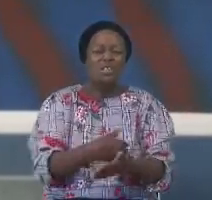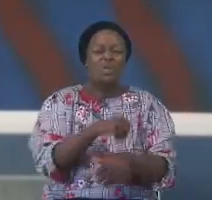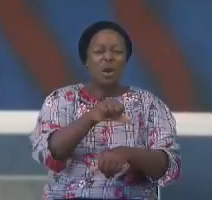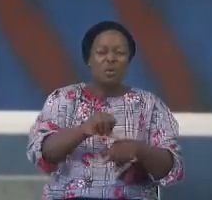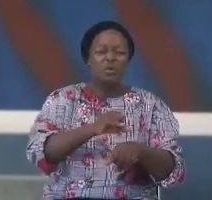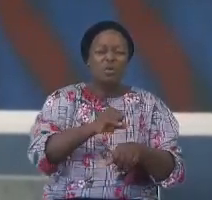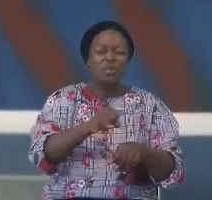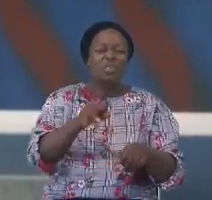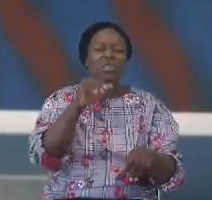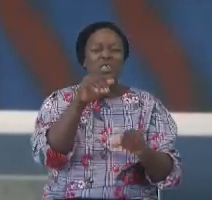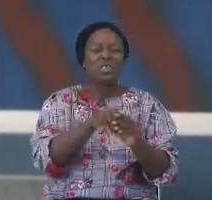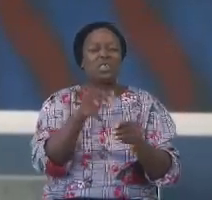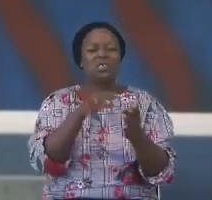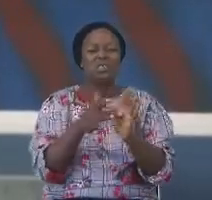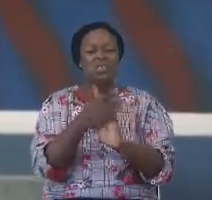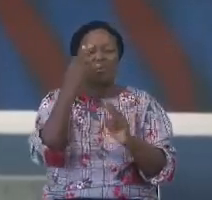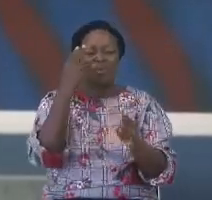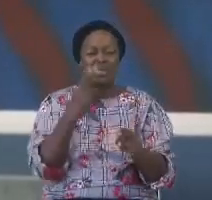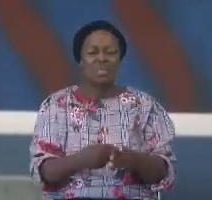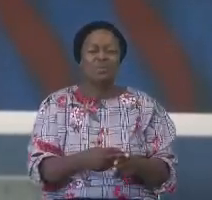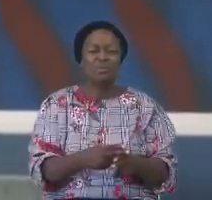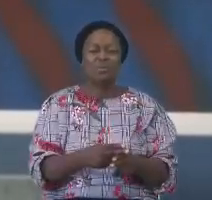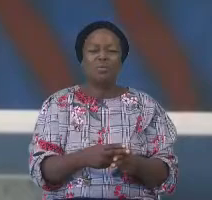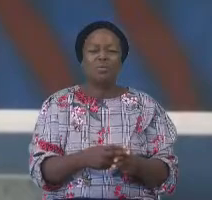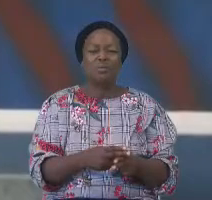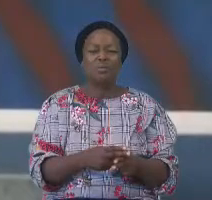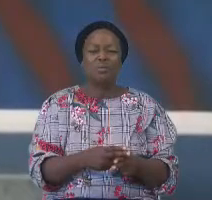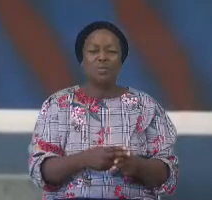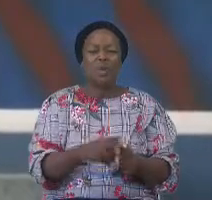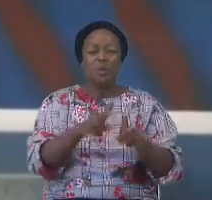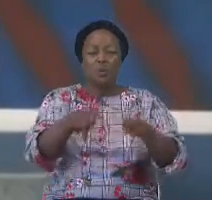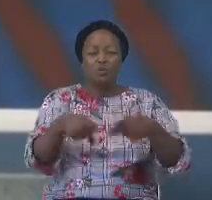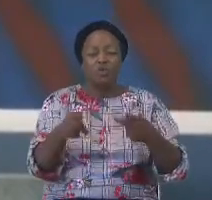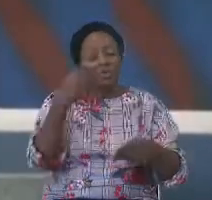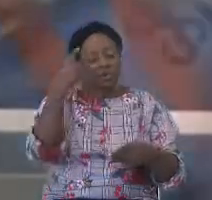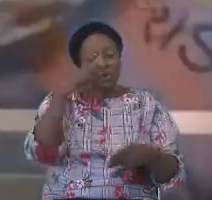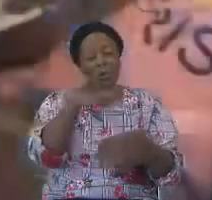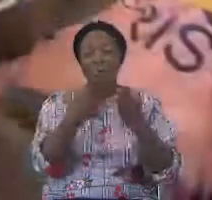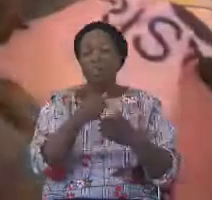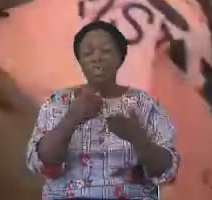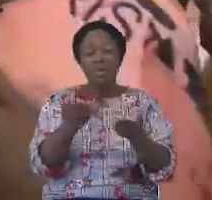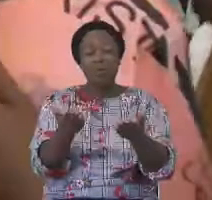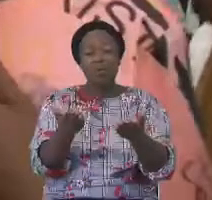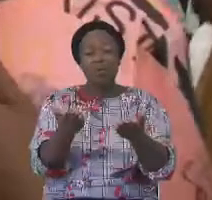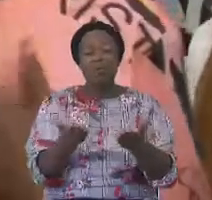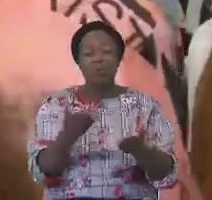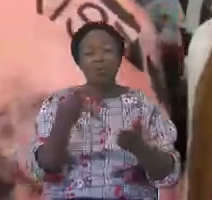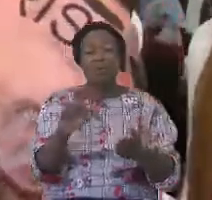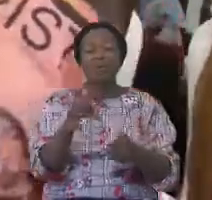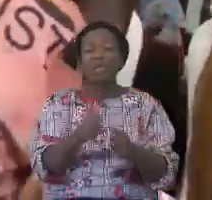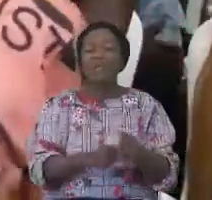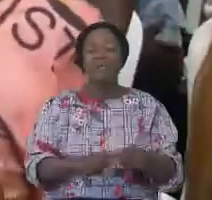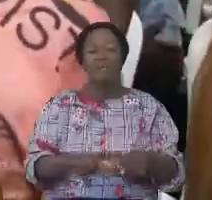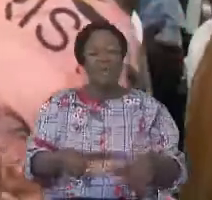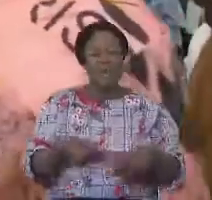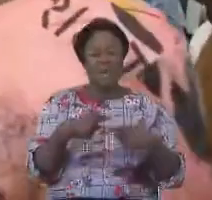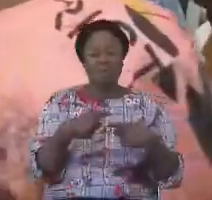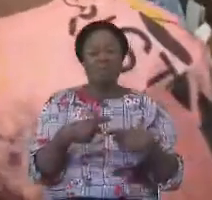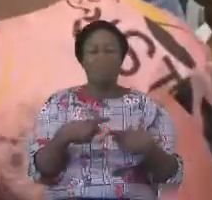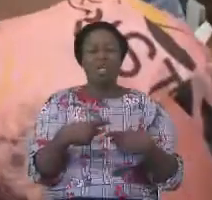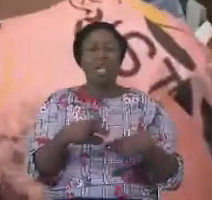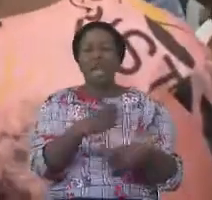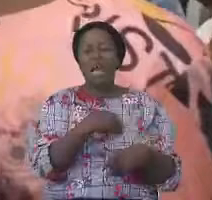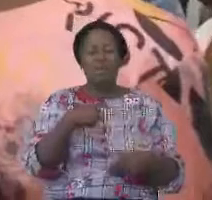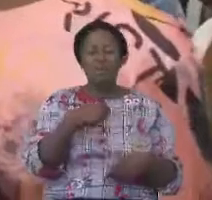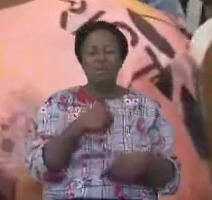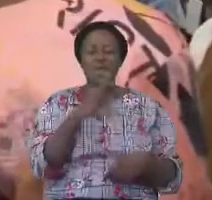authority divine authority and new anointing in jesus name prohibition for